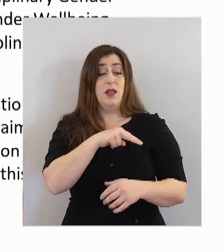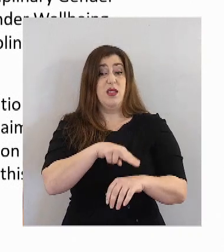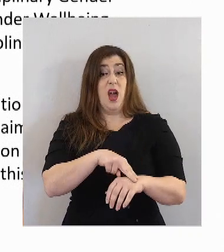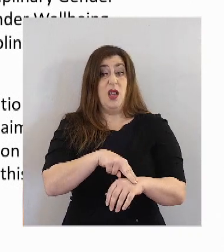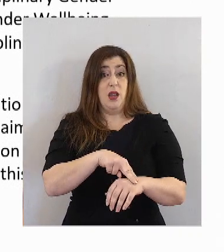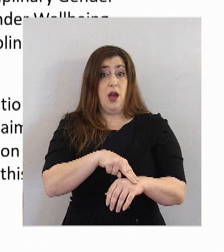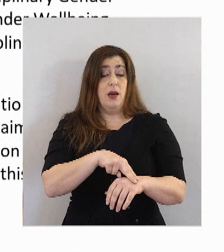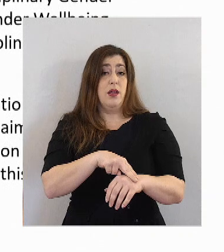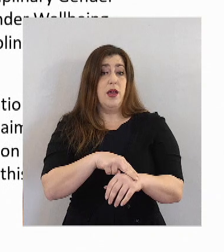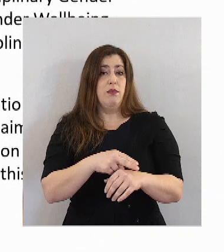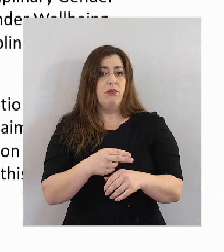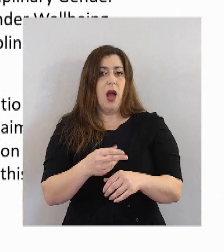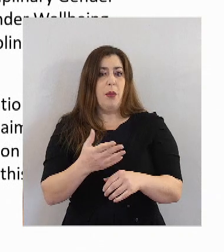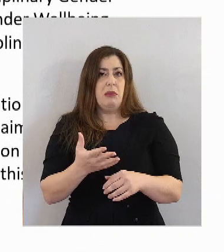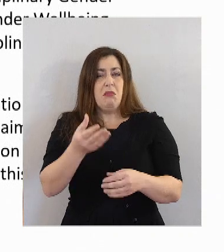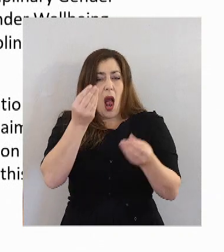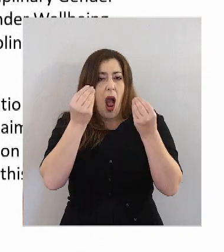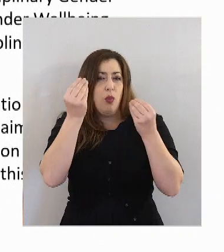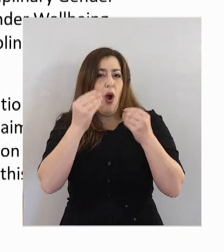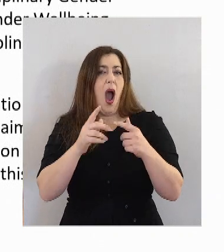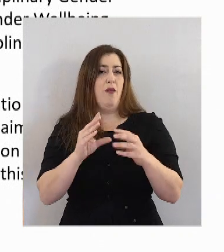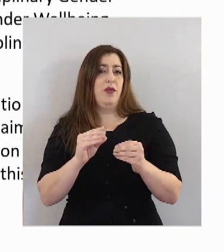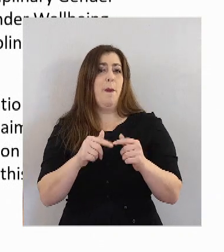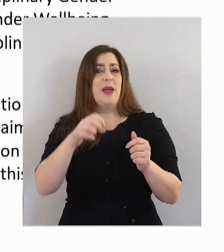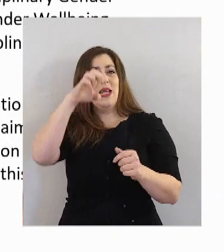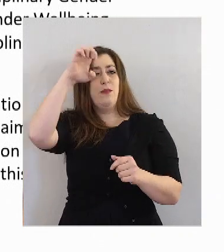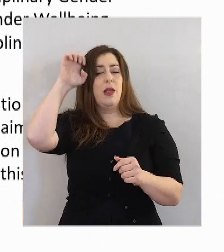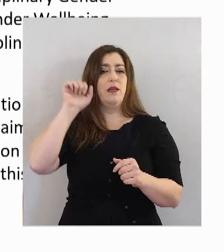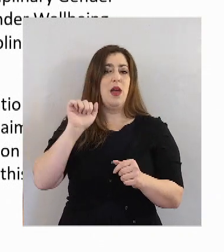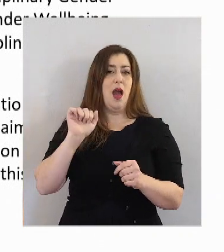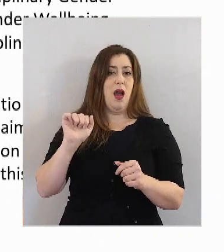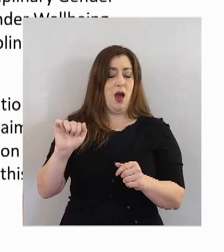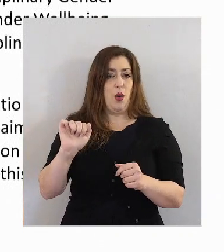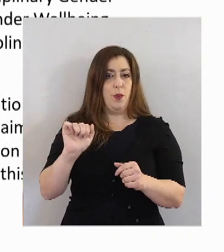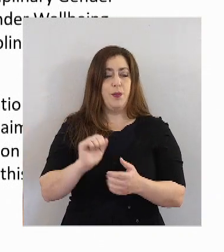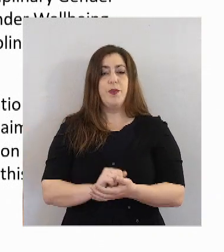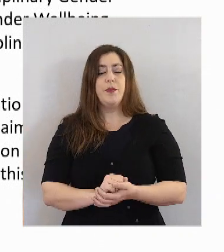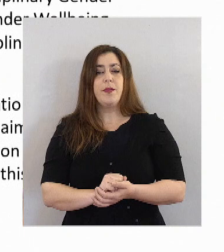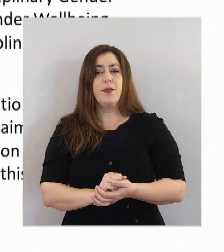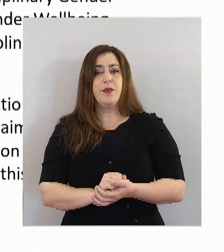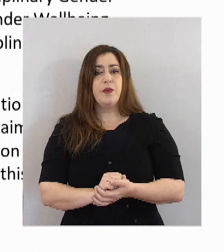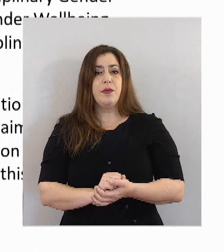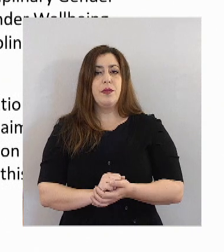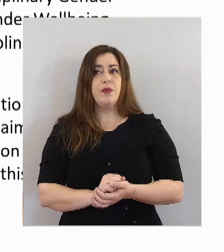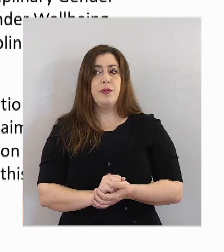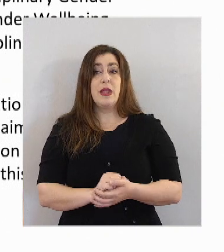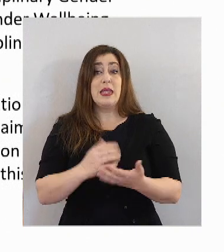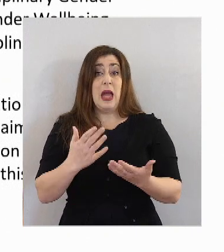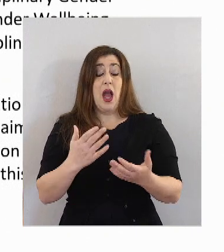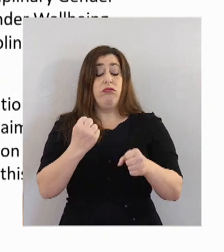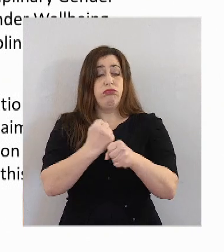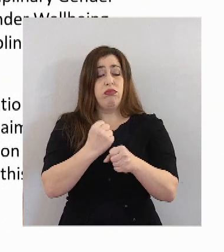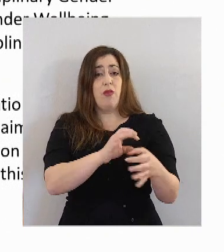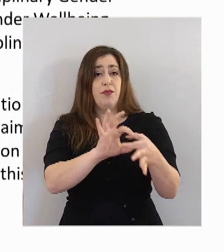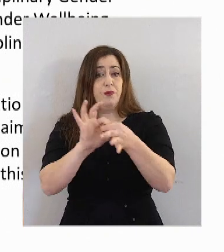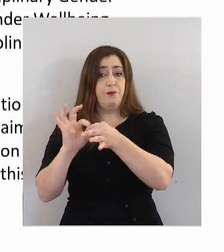by Ghent University Hospital's gender team, and that this exchange would be mutually beneficial. This collaboration